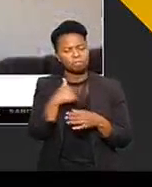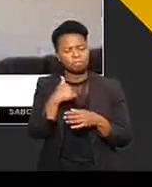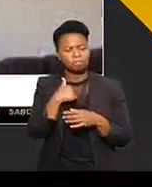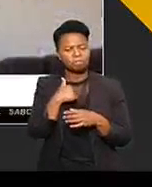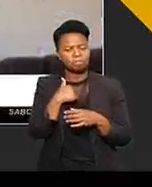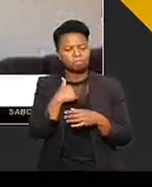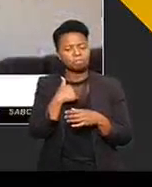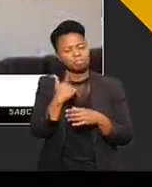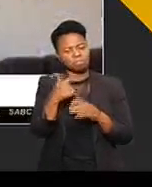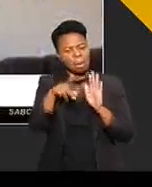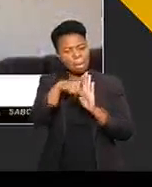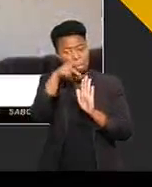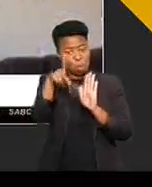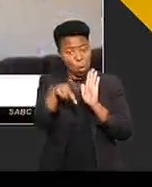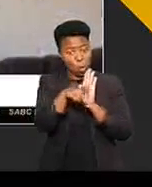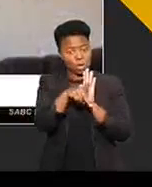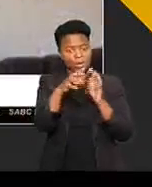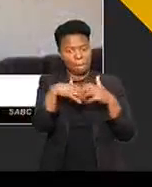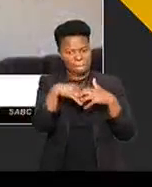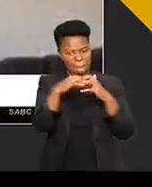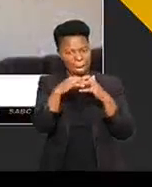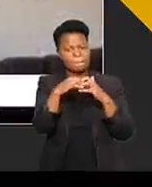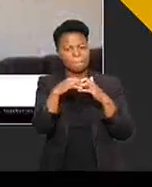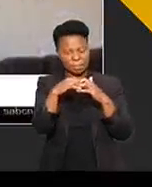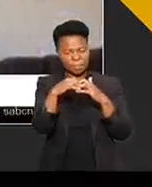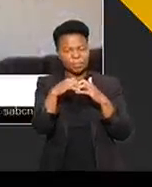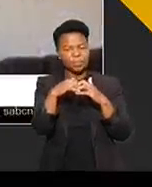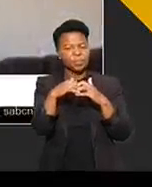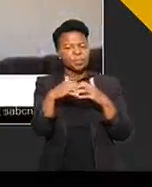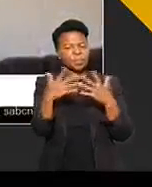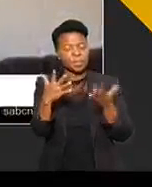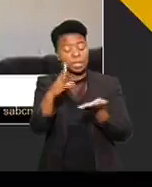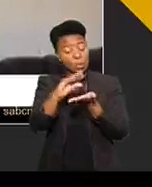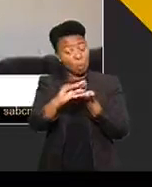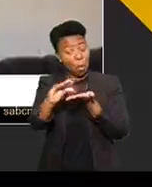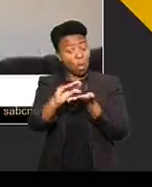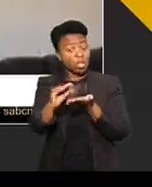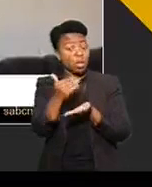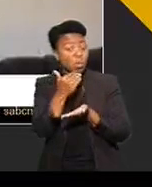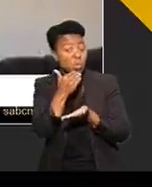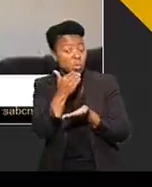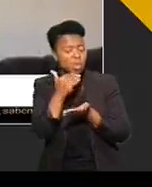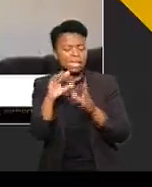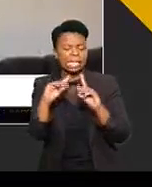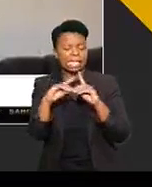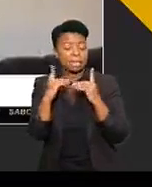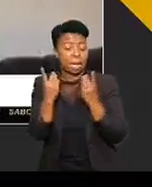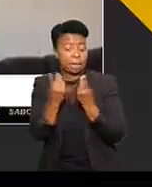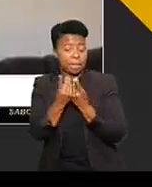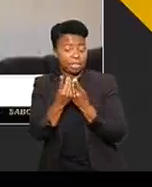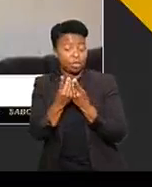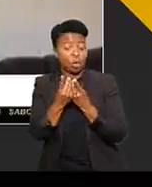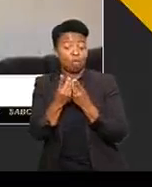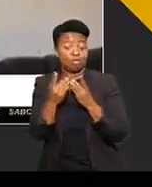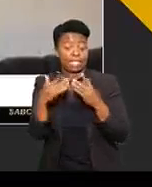was a project at the CSIR. It was sponsored by the Department of Science and Technology then. We